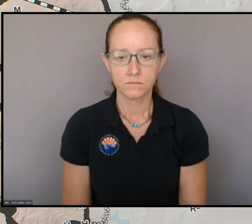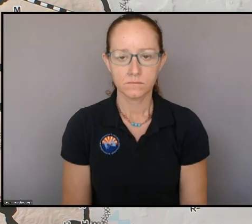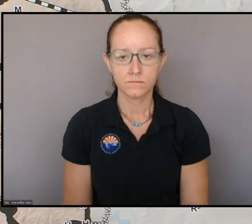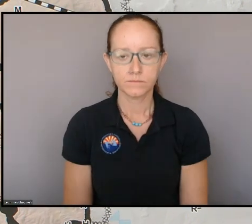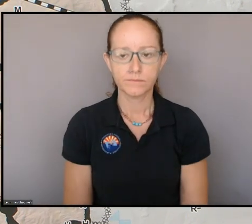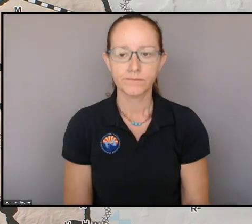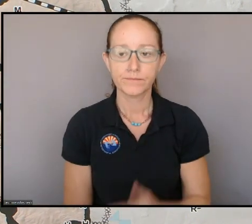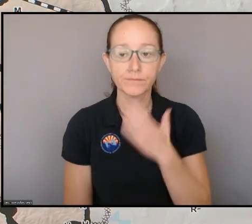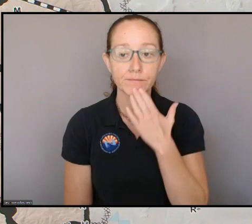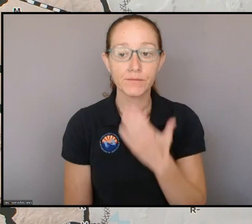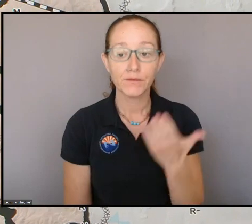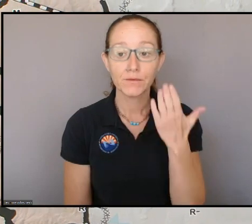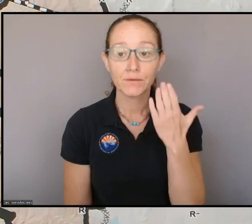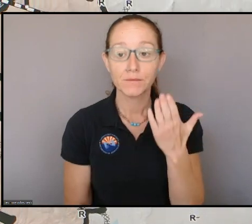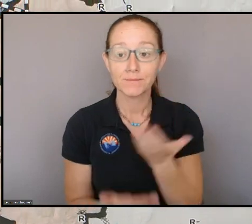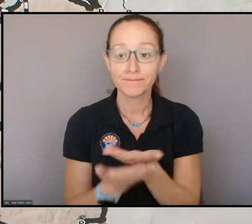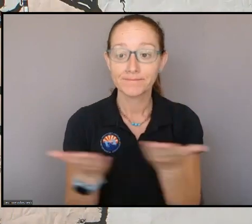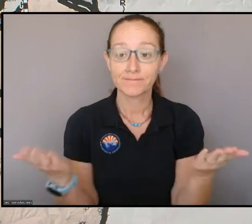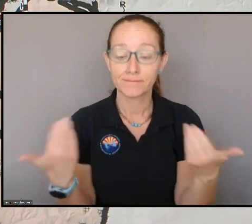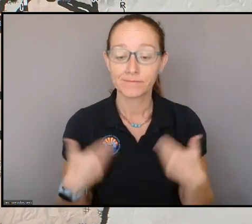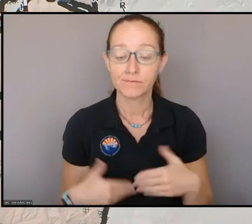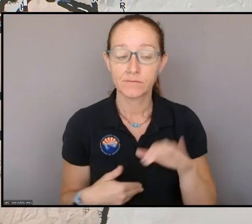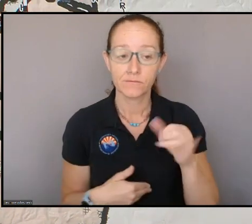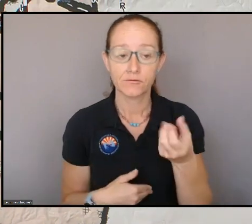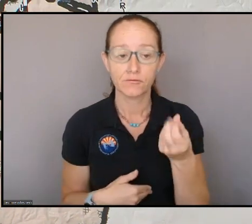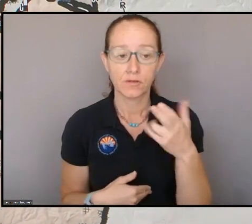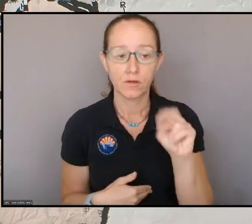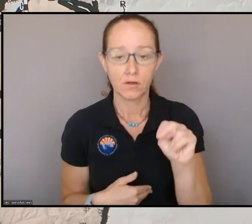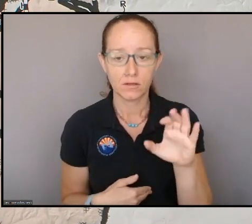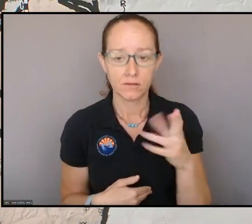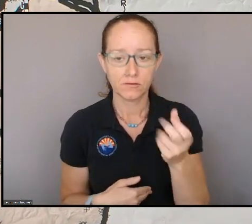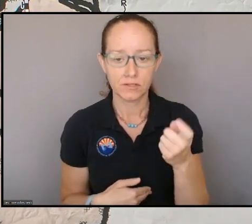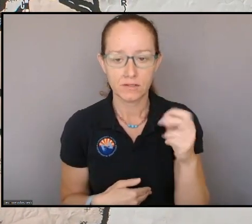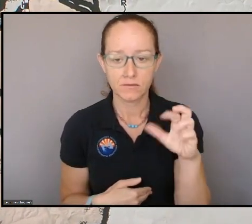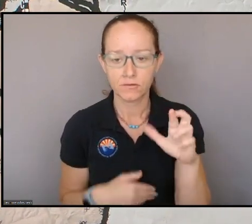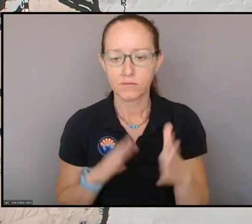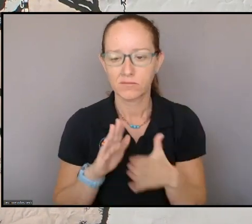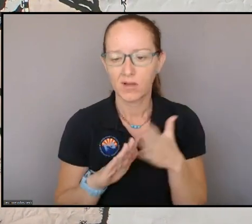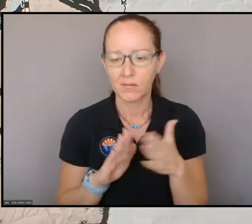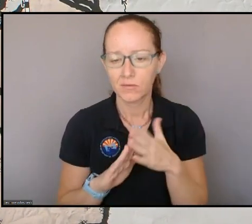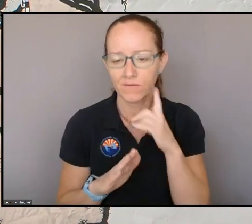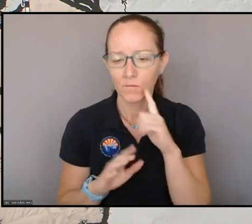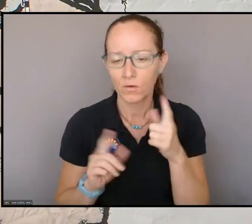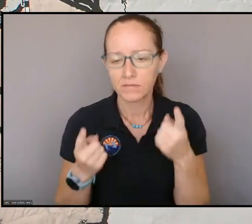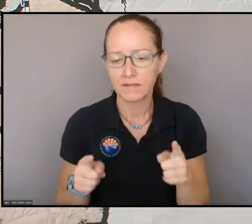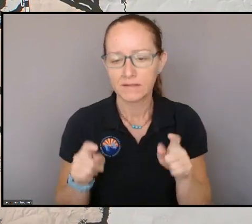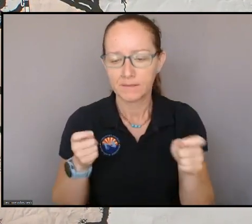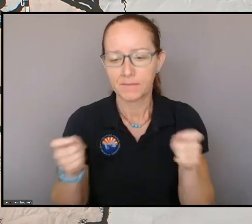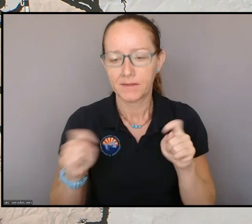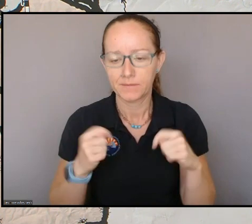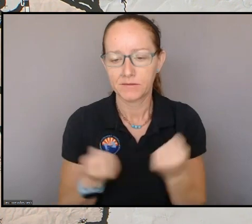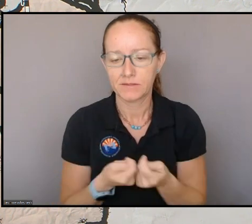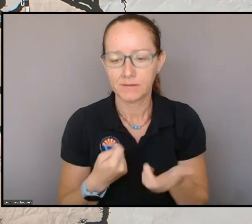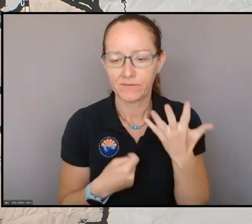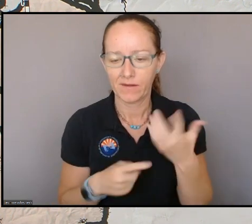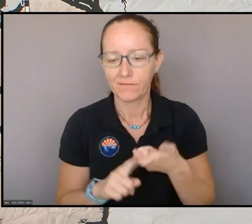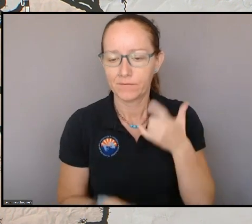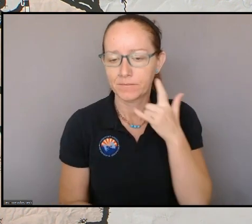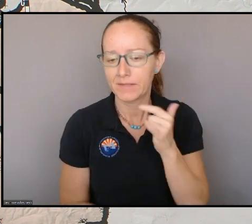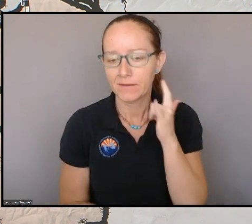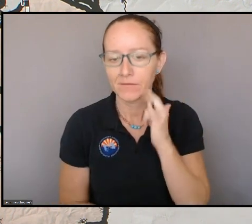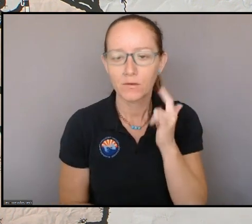Good morning, everybody. This is John Chester, Operations for Incident Management Team 5 out of California. Welcome to